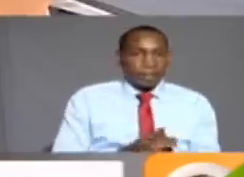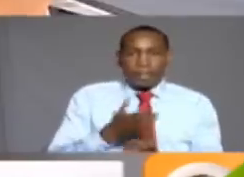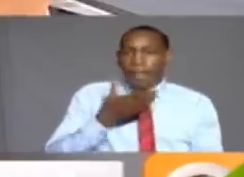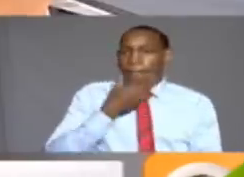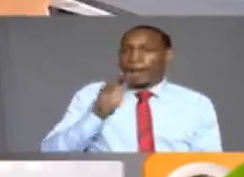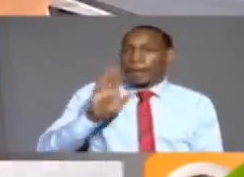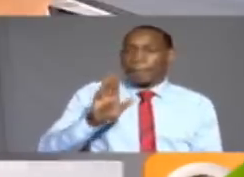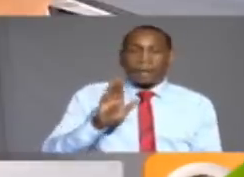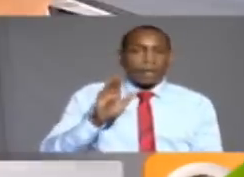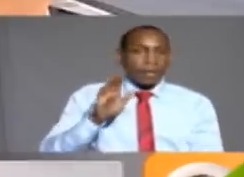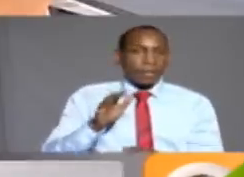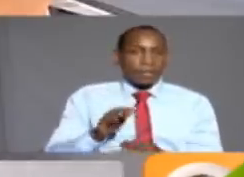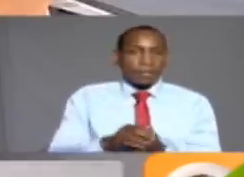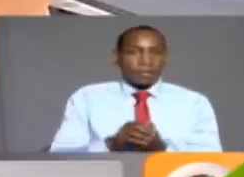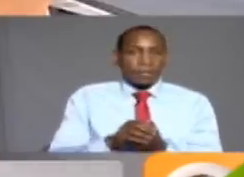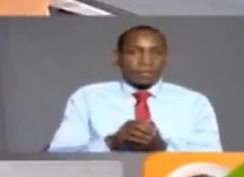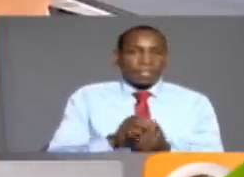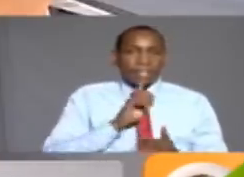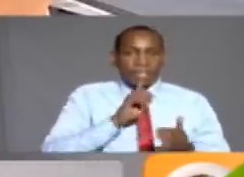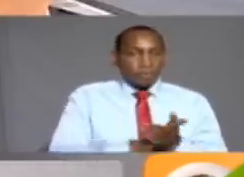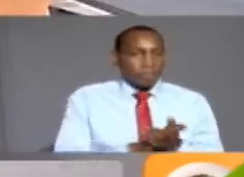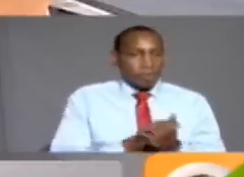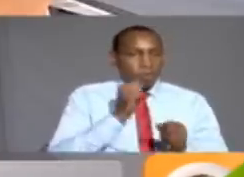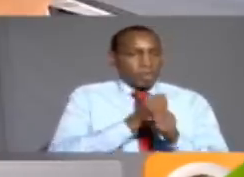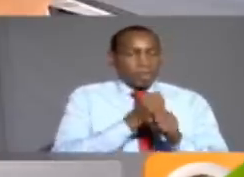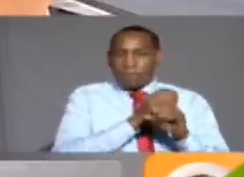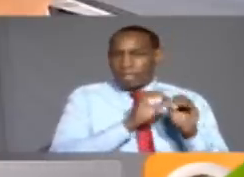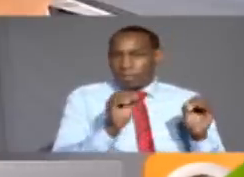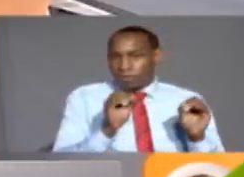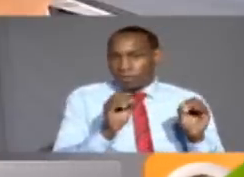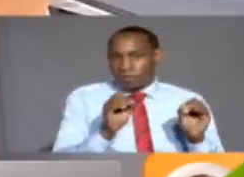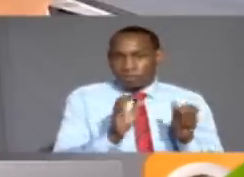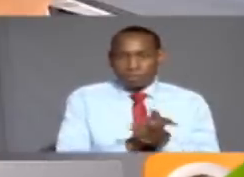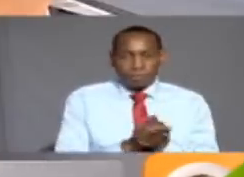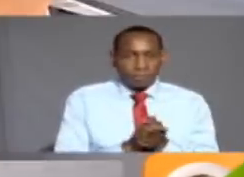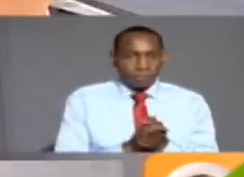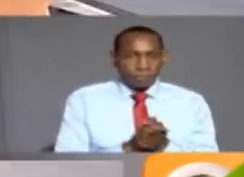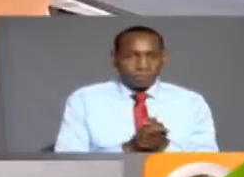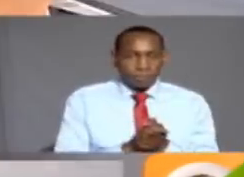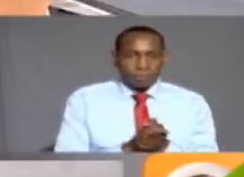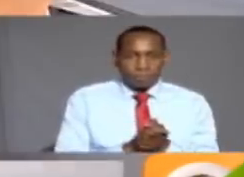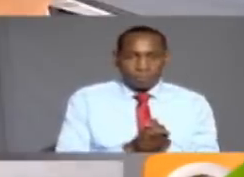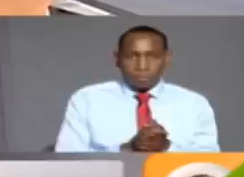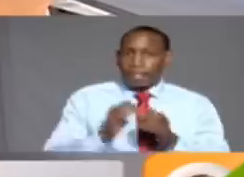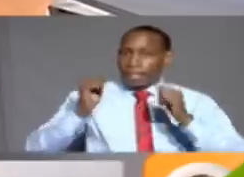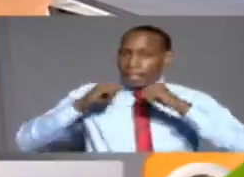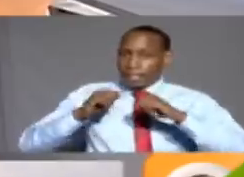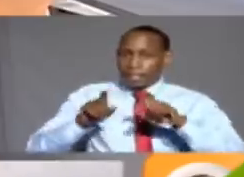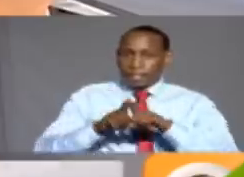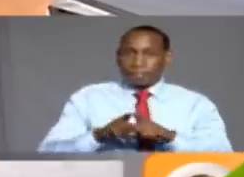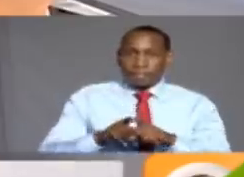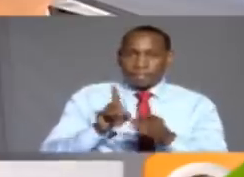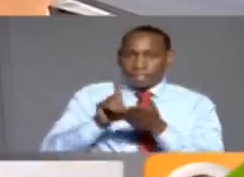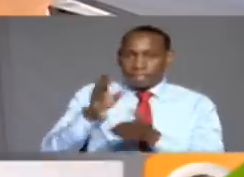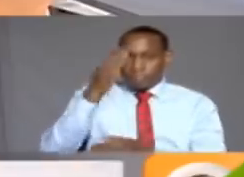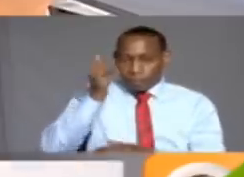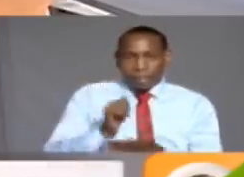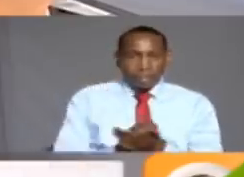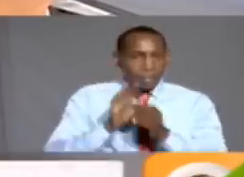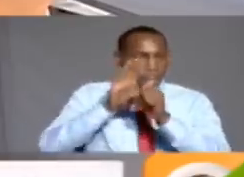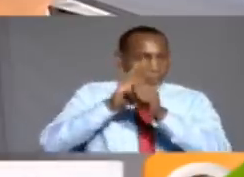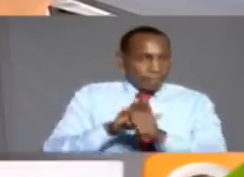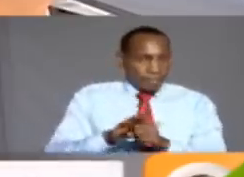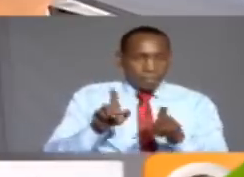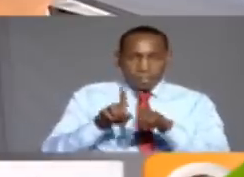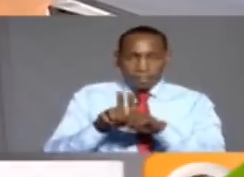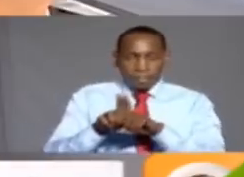insulted. He's saying, you're doing badly without him. In other words, isn't it? We were doing worse. That's what because he was chased because of insubordination, because